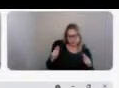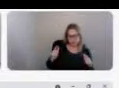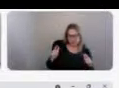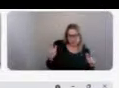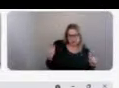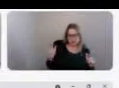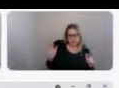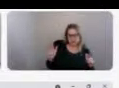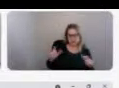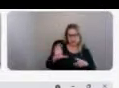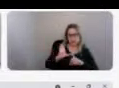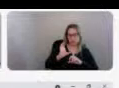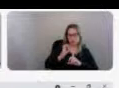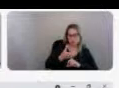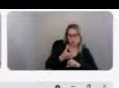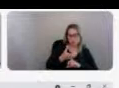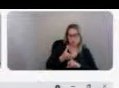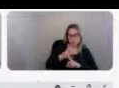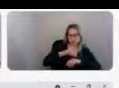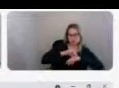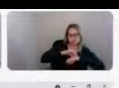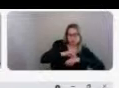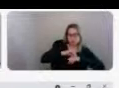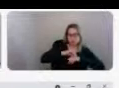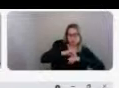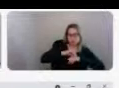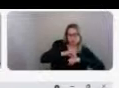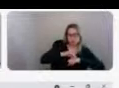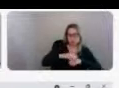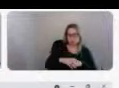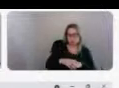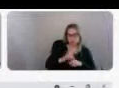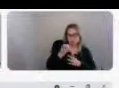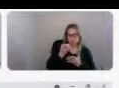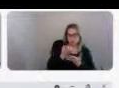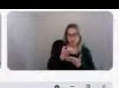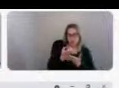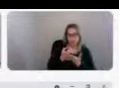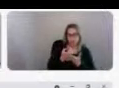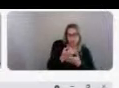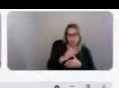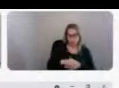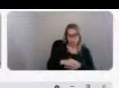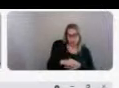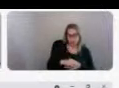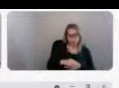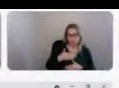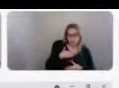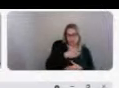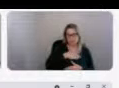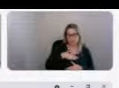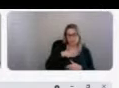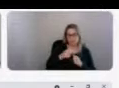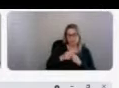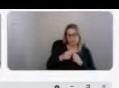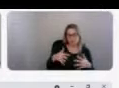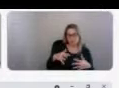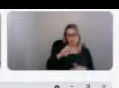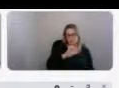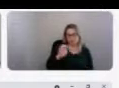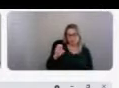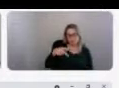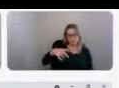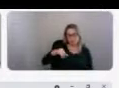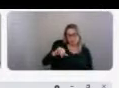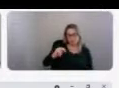either culturally geographically or economically please leave eastern canal